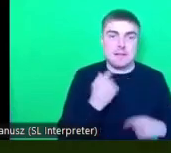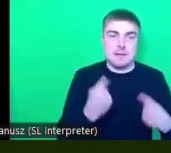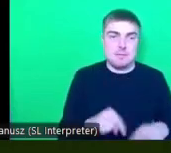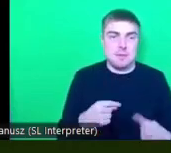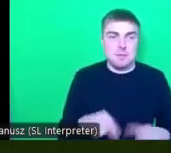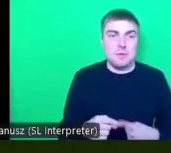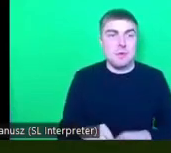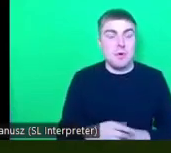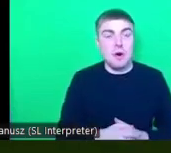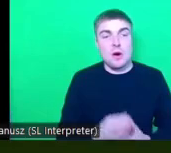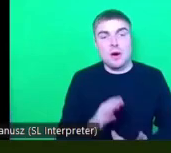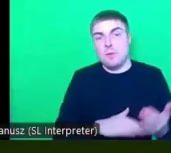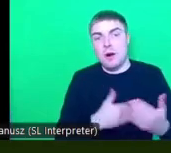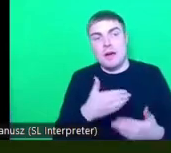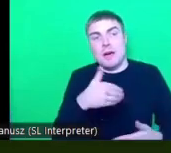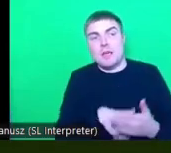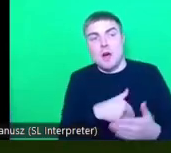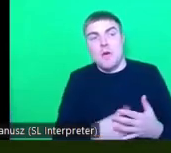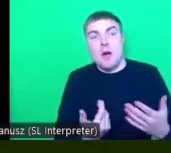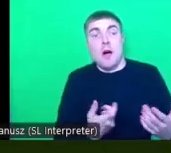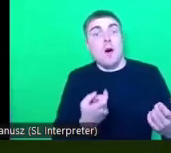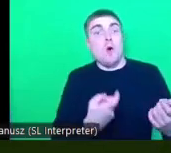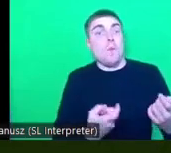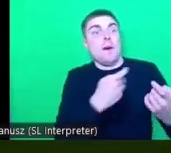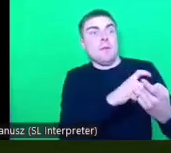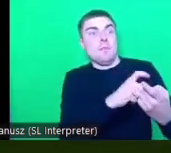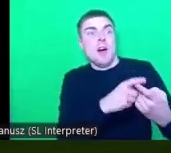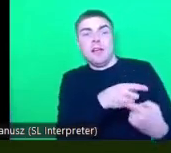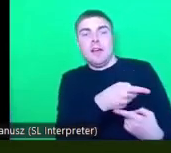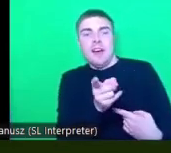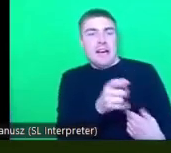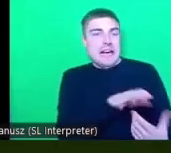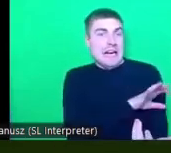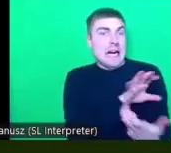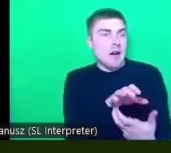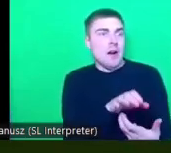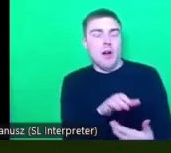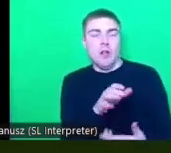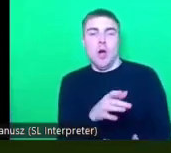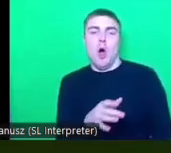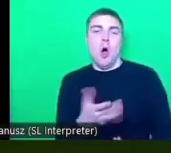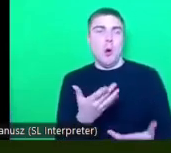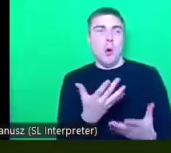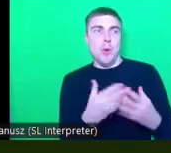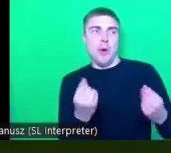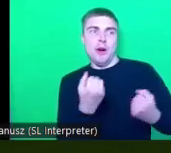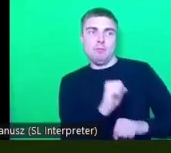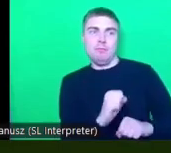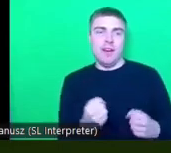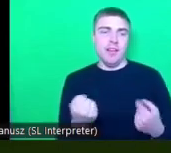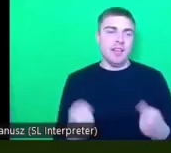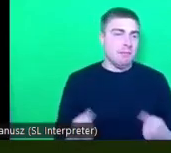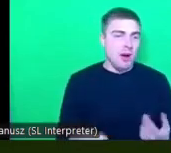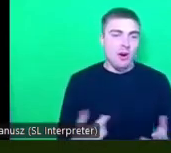up to 20 years, but we see no effect of that they actually will be better of sort of